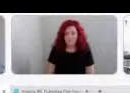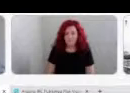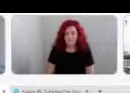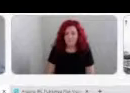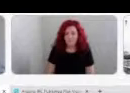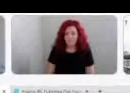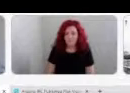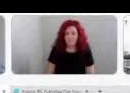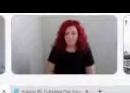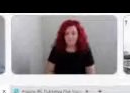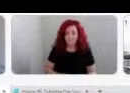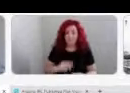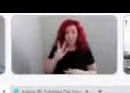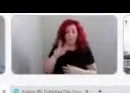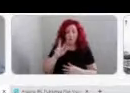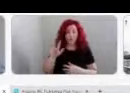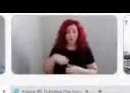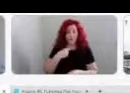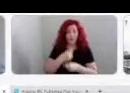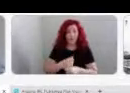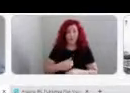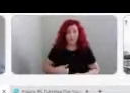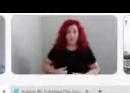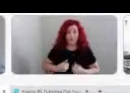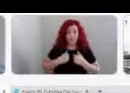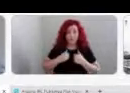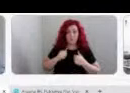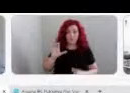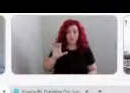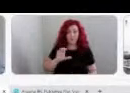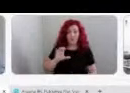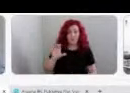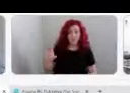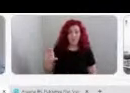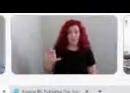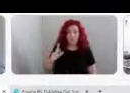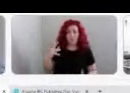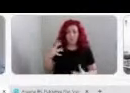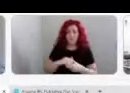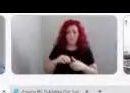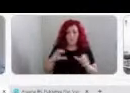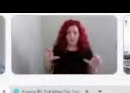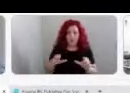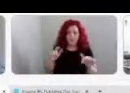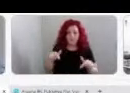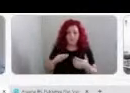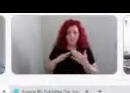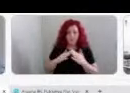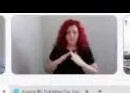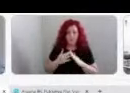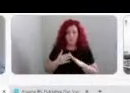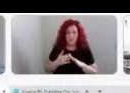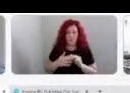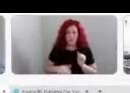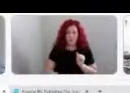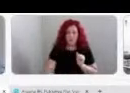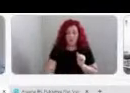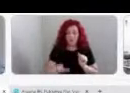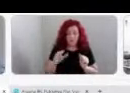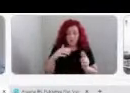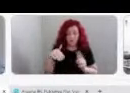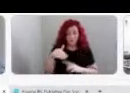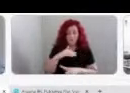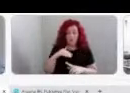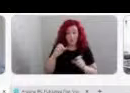33 year resident of cave creek and have been very active in the community affairs and environmental education